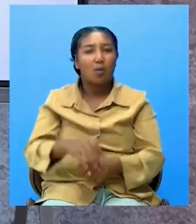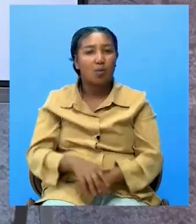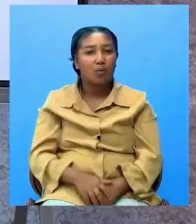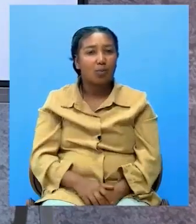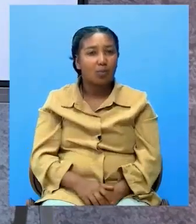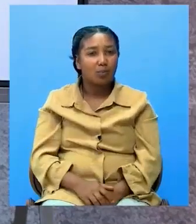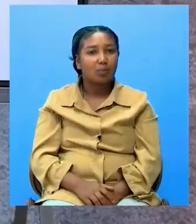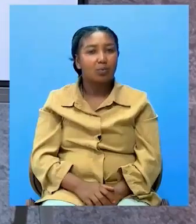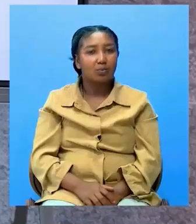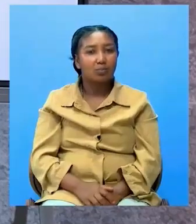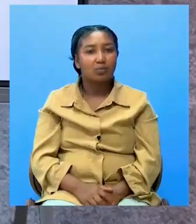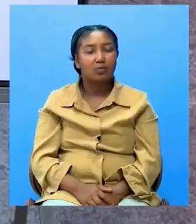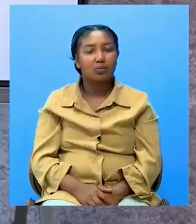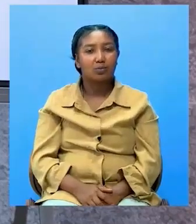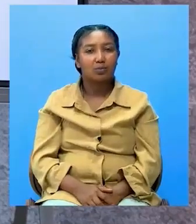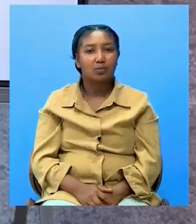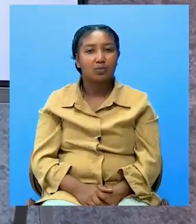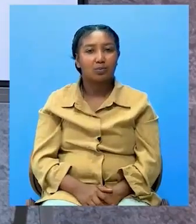Okay?